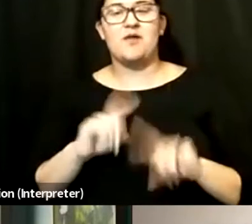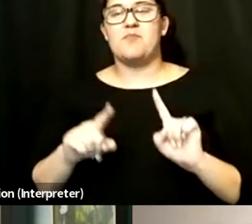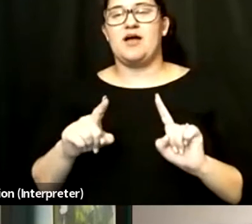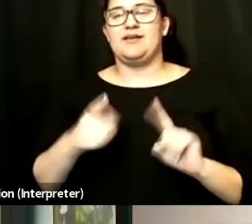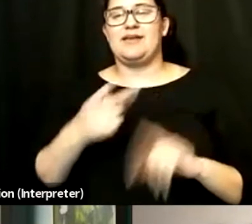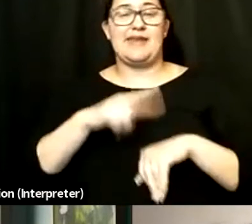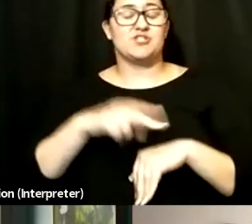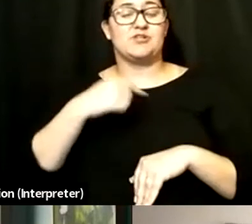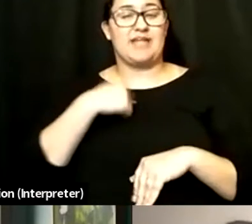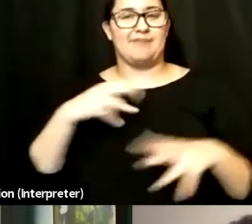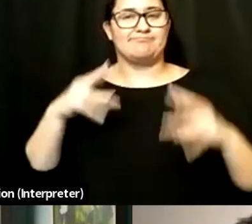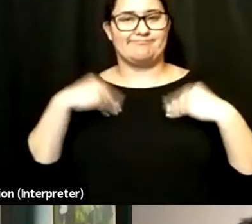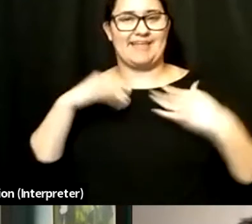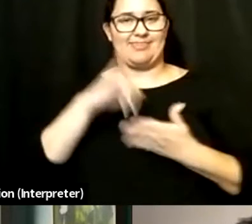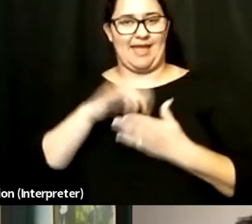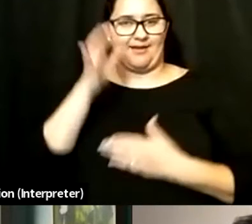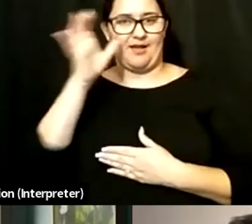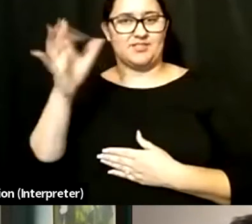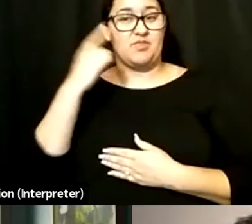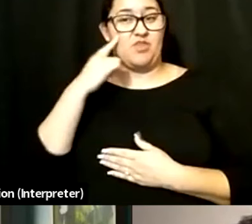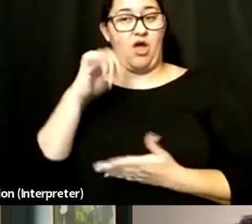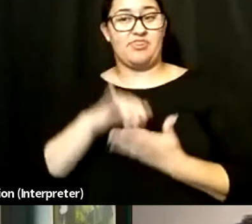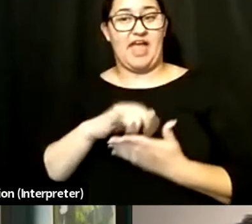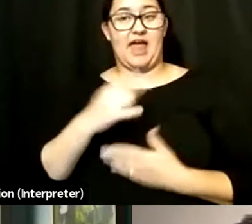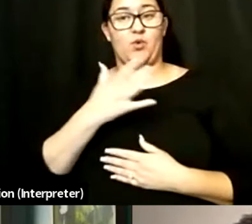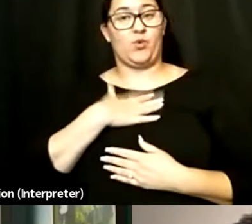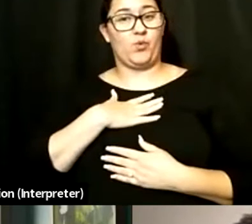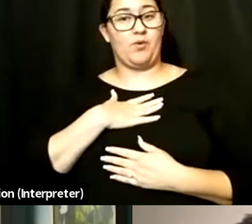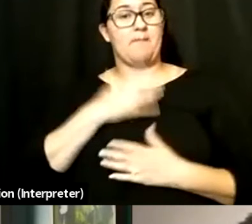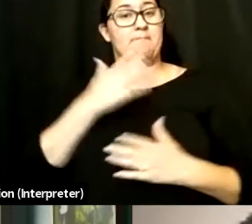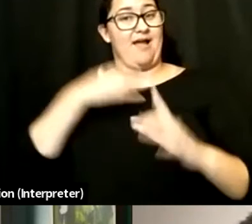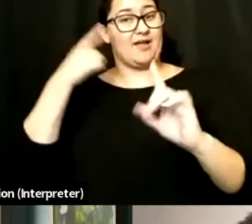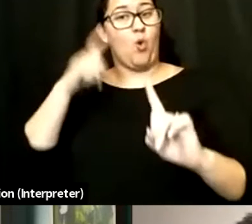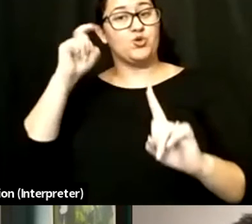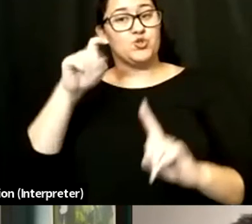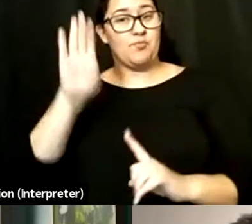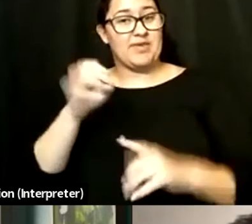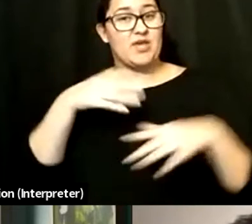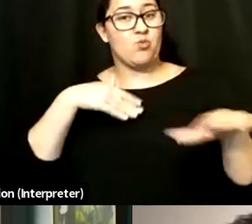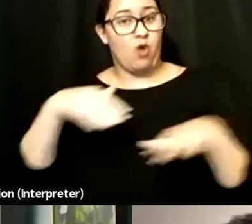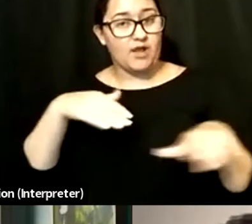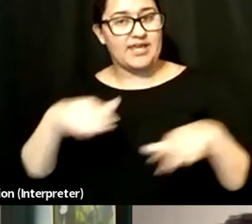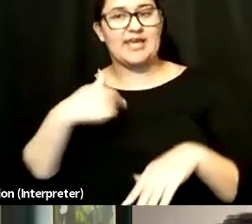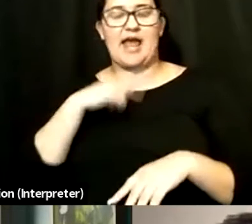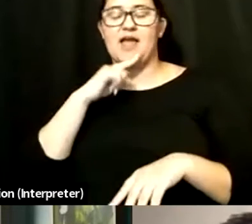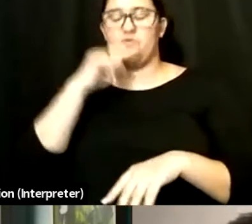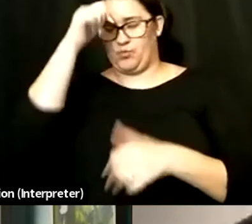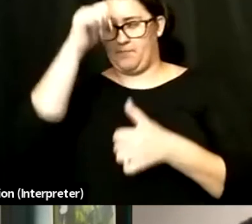that. And I, thought that my goal should be walking. So I definitely